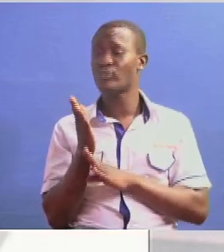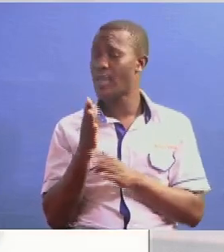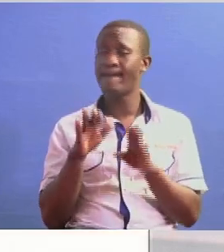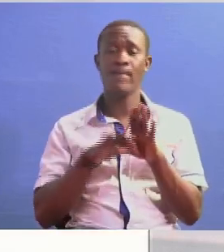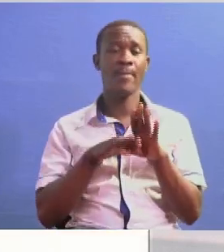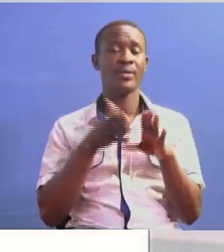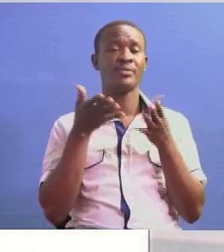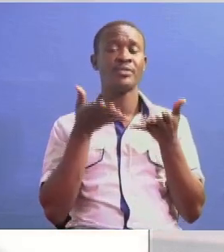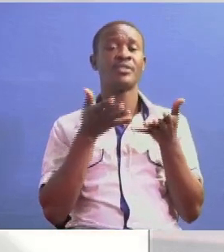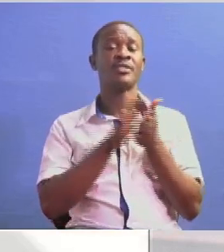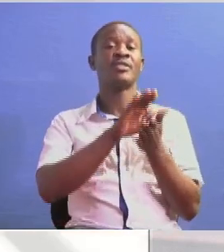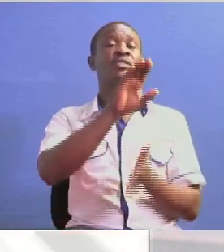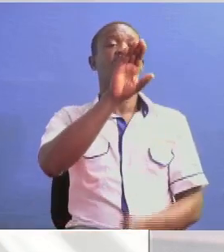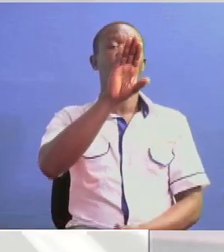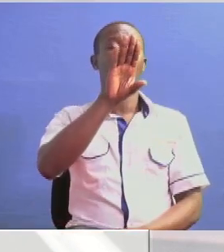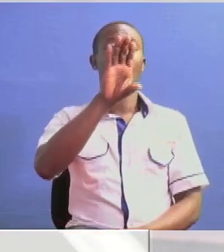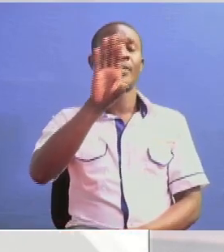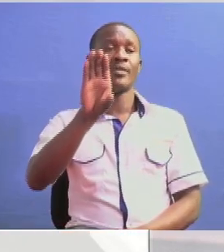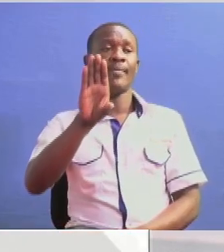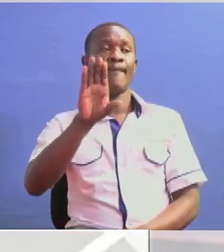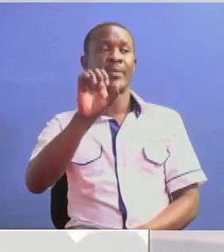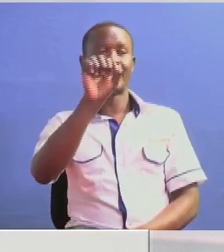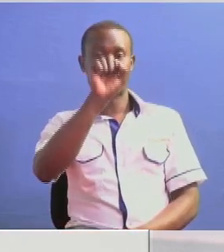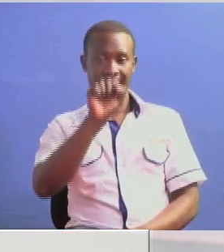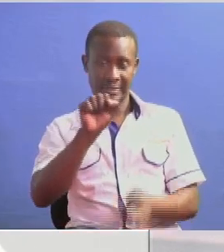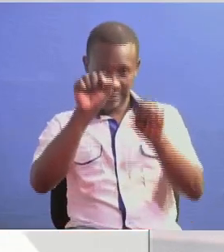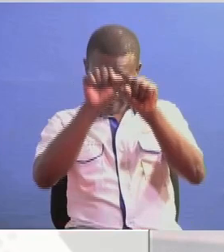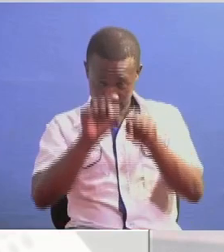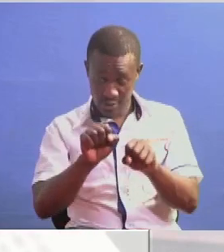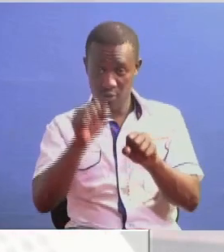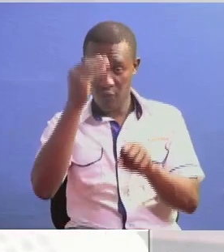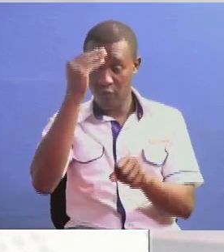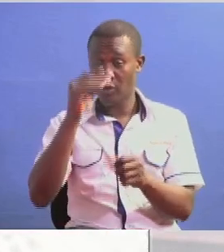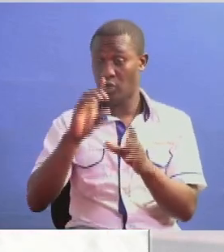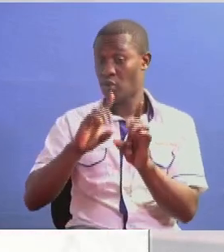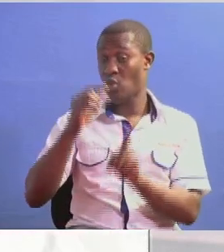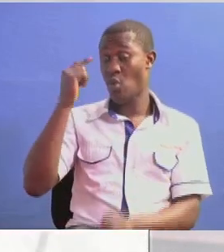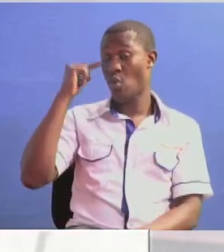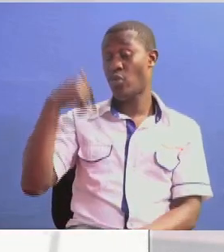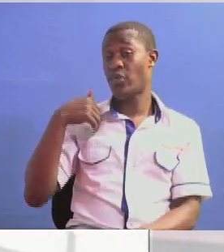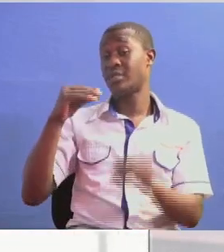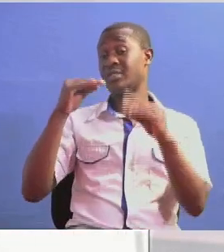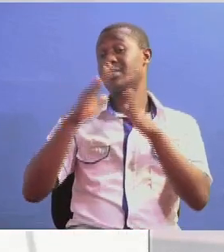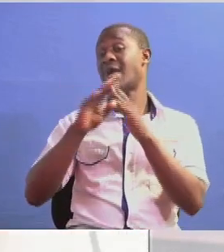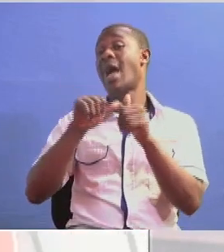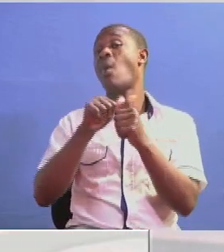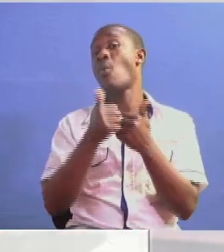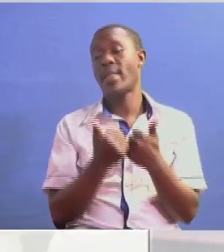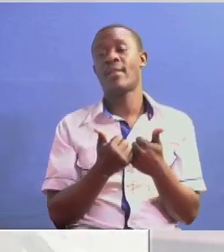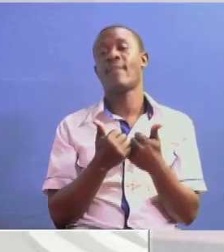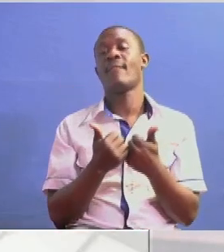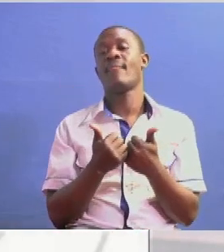this, competence-based curriculum system of education, do you think our teachers are well equipped to